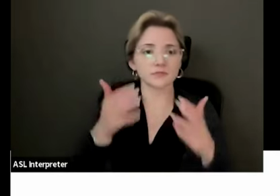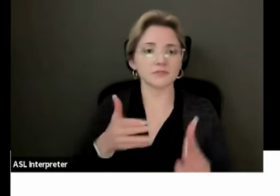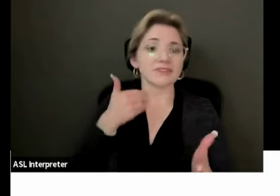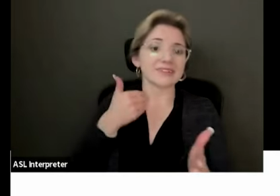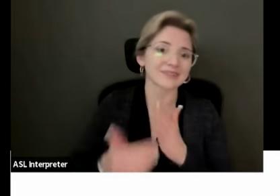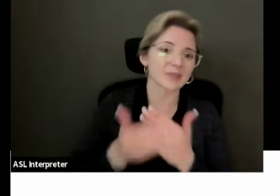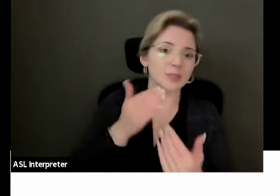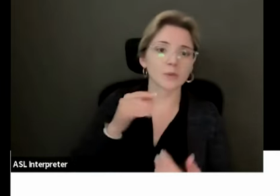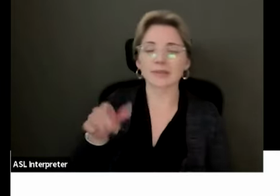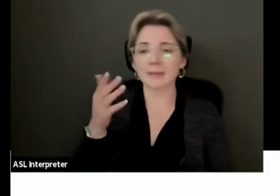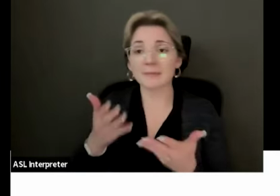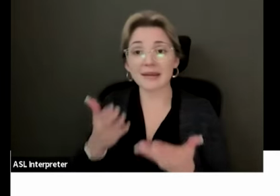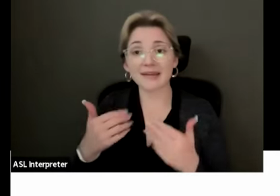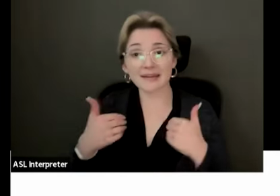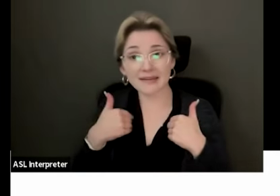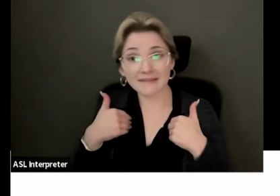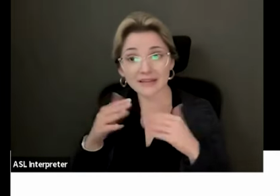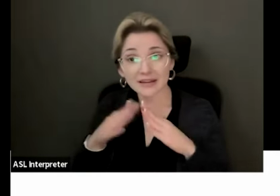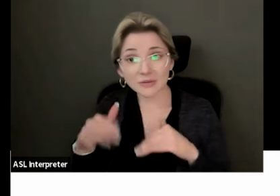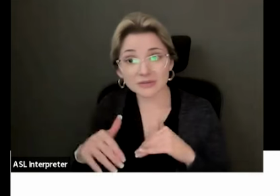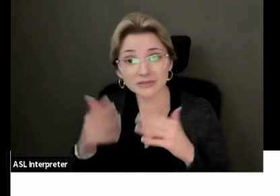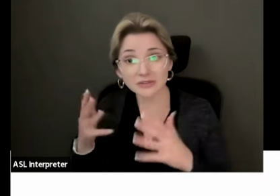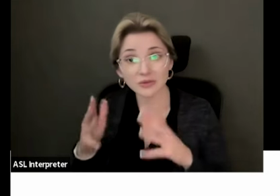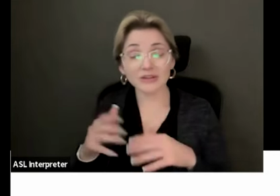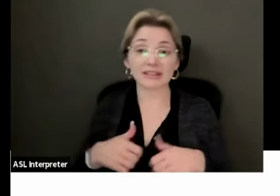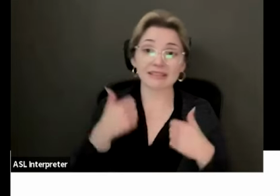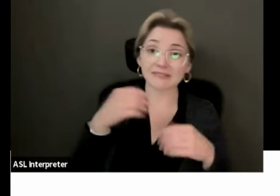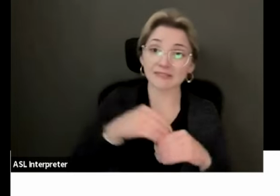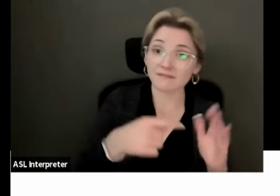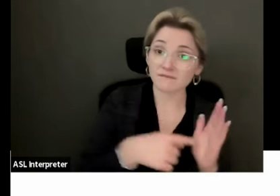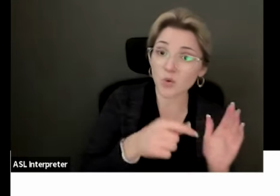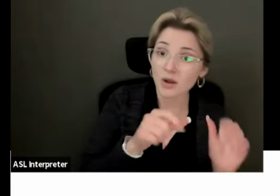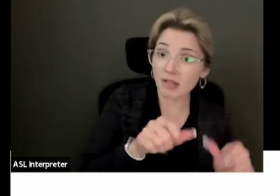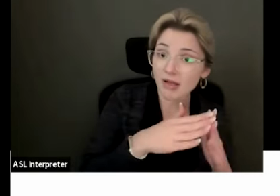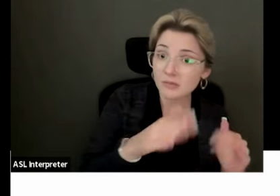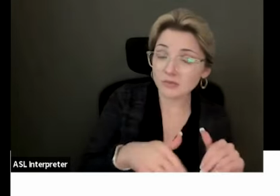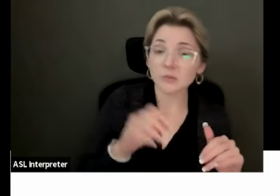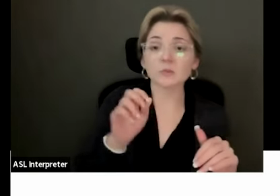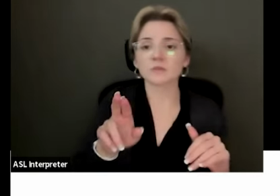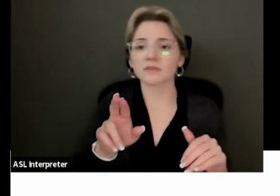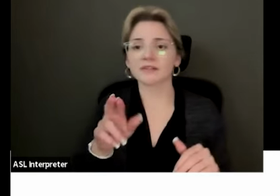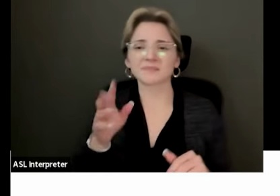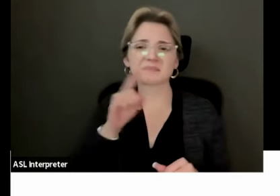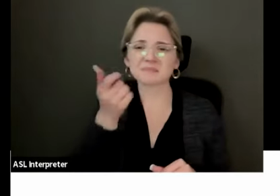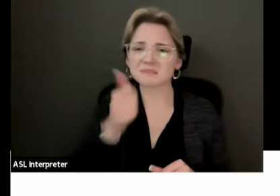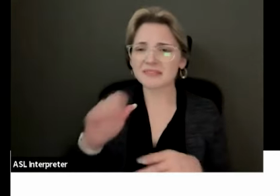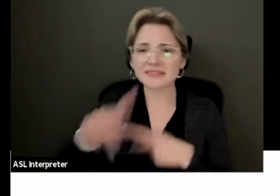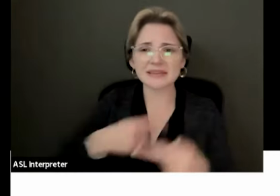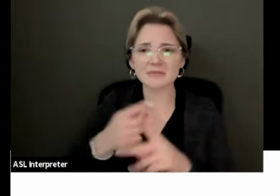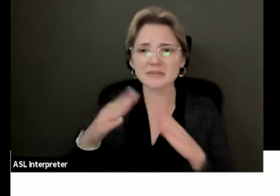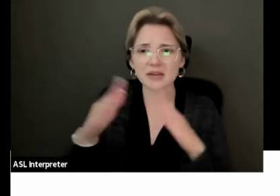may have housing, be living in an affordable housing, or even any type of housing,